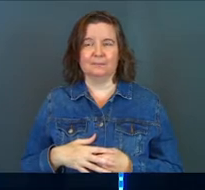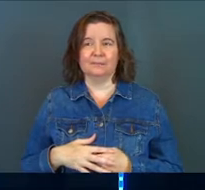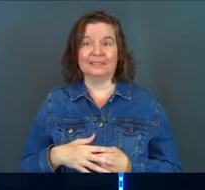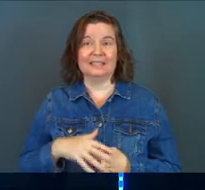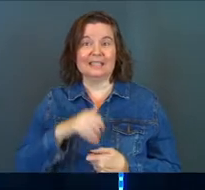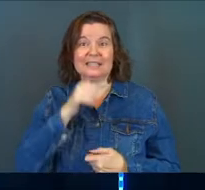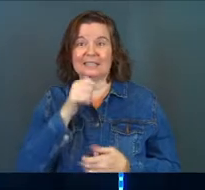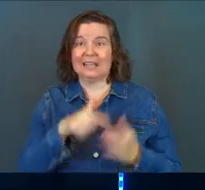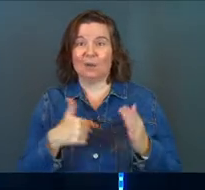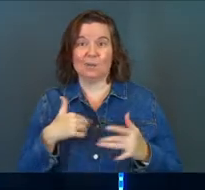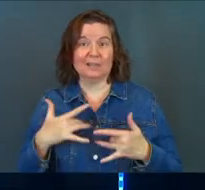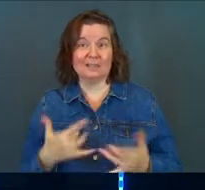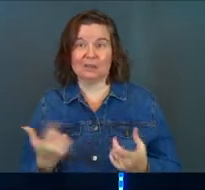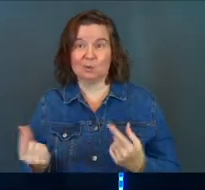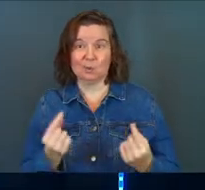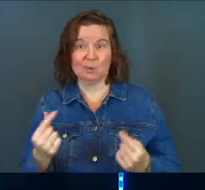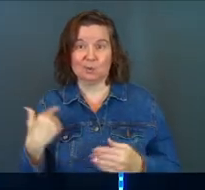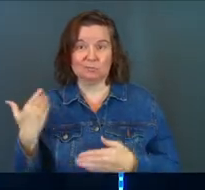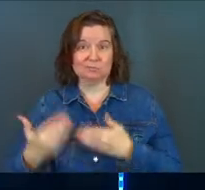It's not what we do.